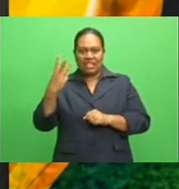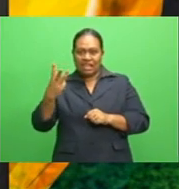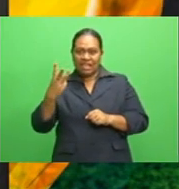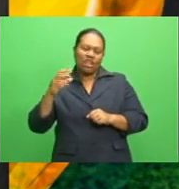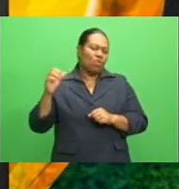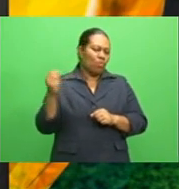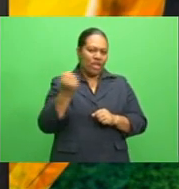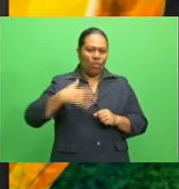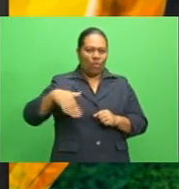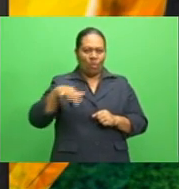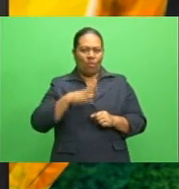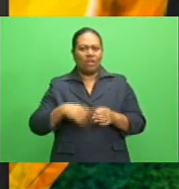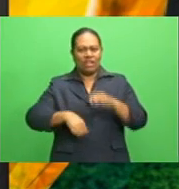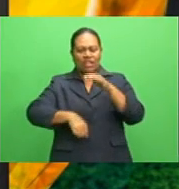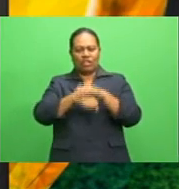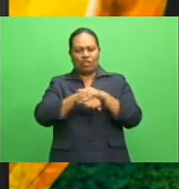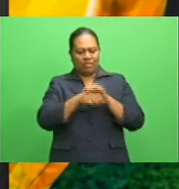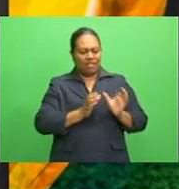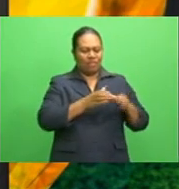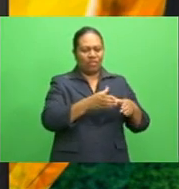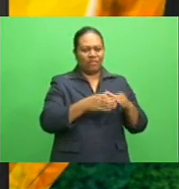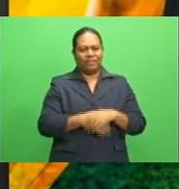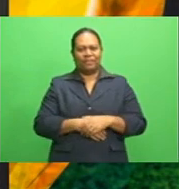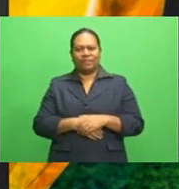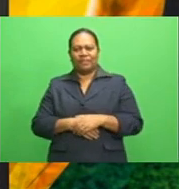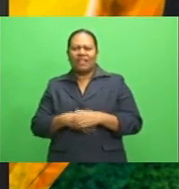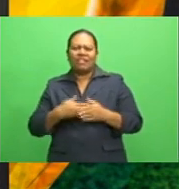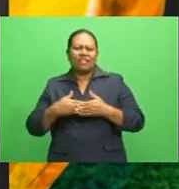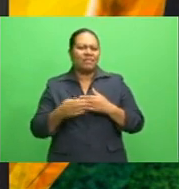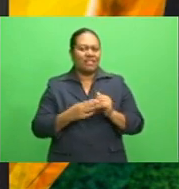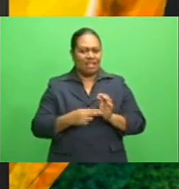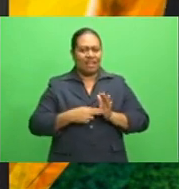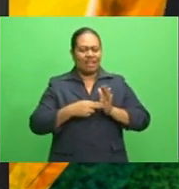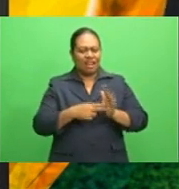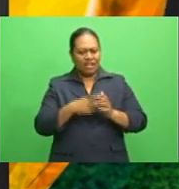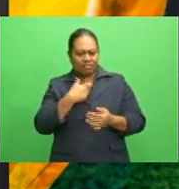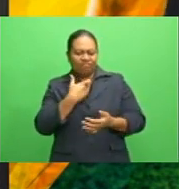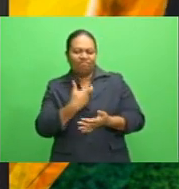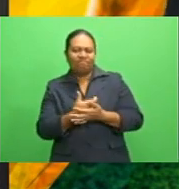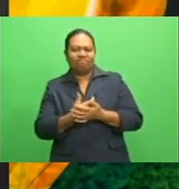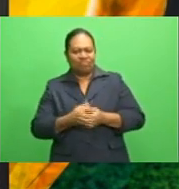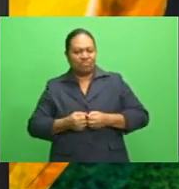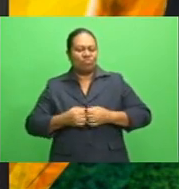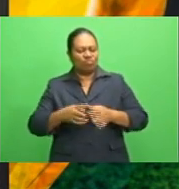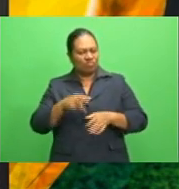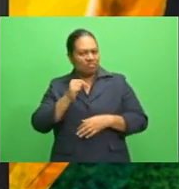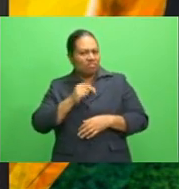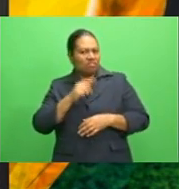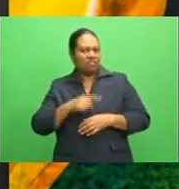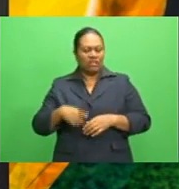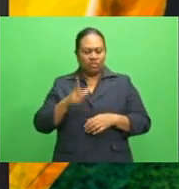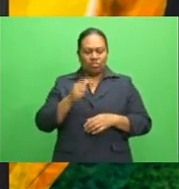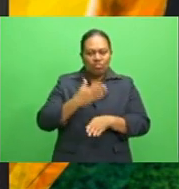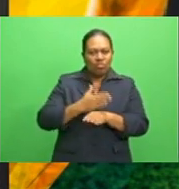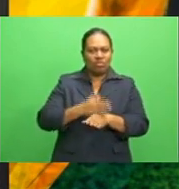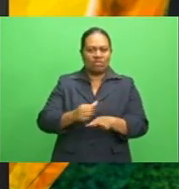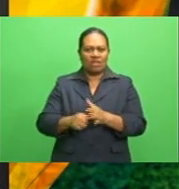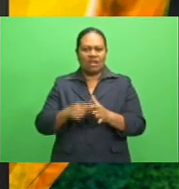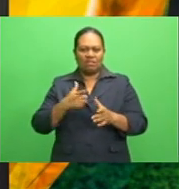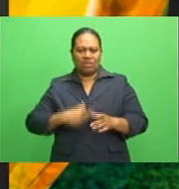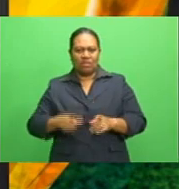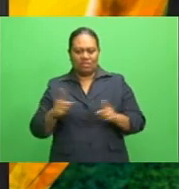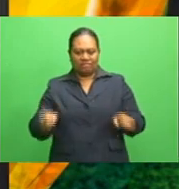wins, finishing top of their pool. But despite the Jet Setters' impressive start, they know they'll need to dig deep against the boys from the capital